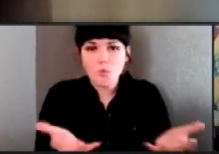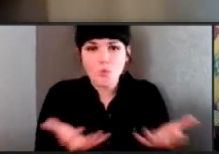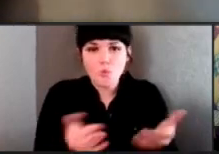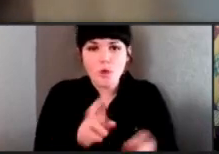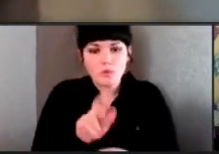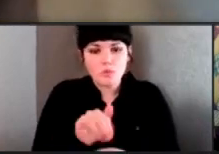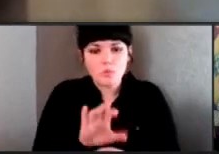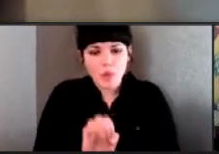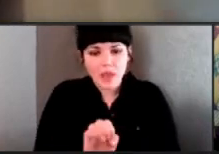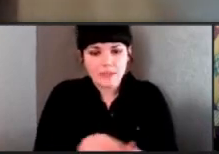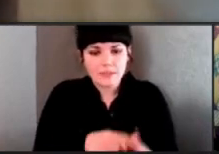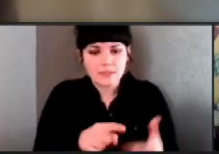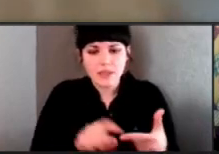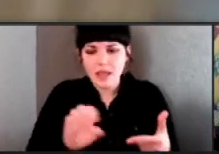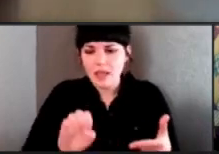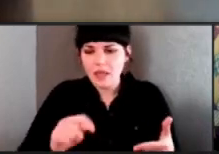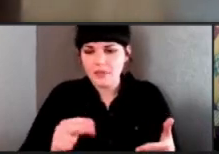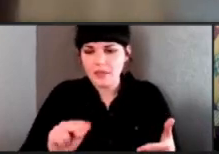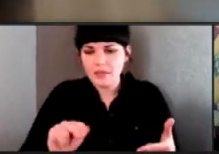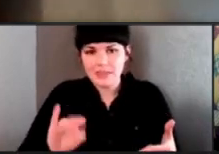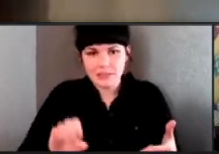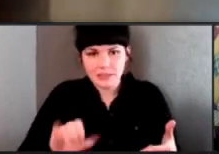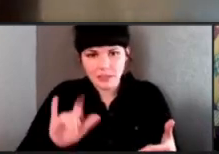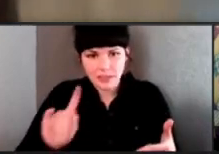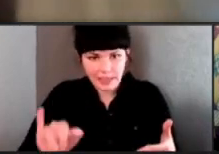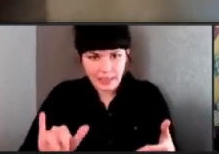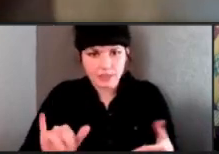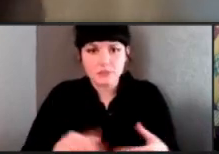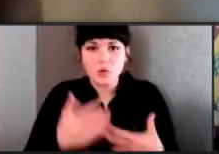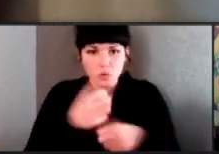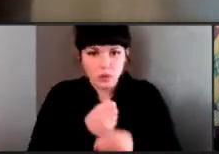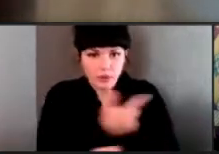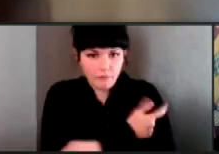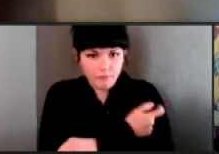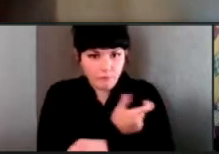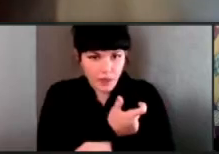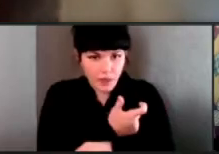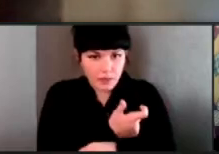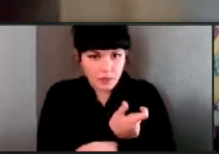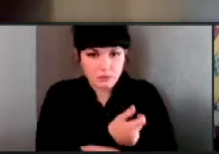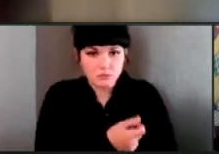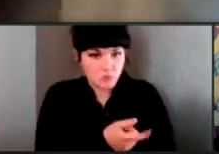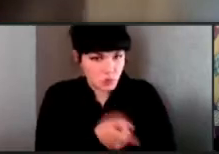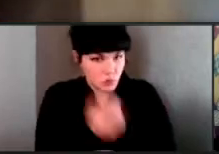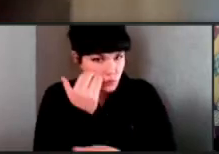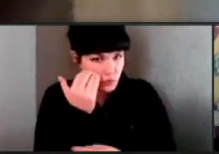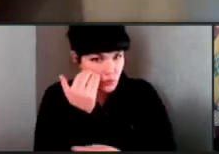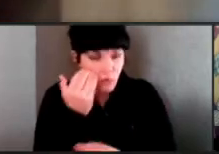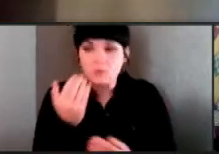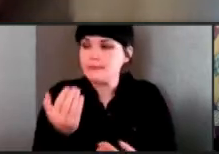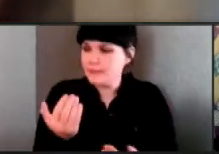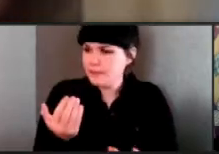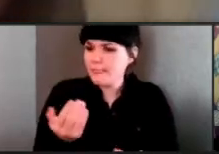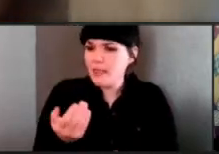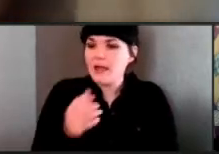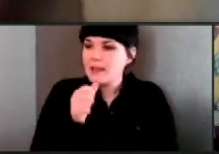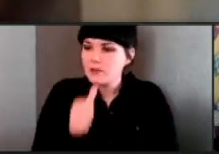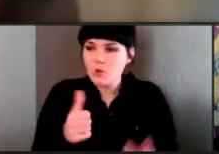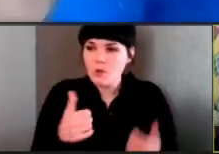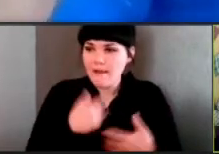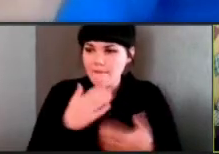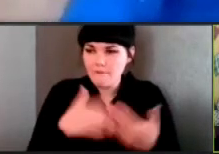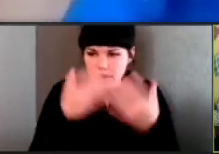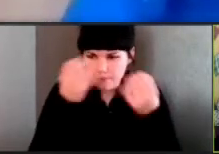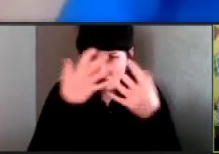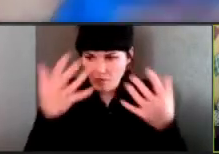desk, but that's something I can definitely look into. I'm sure, you know, I know that they are keeping track of that. We just haven't published any of the data yet.